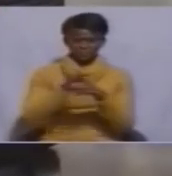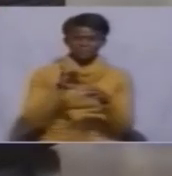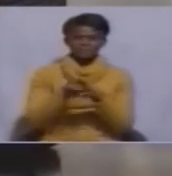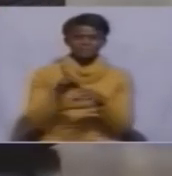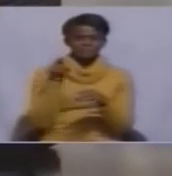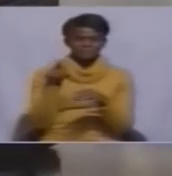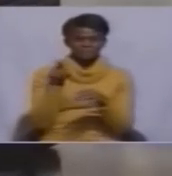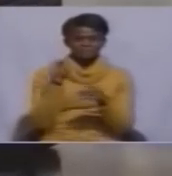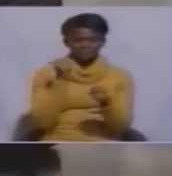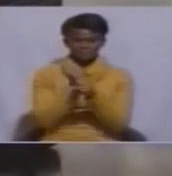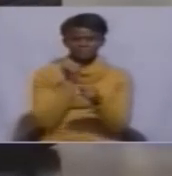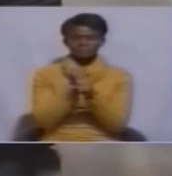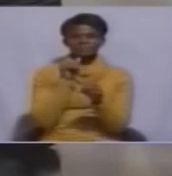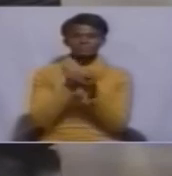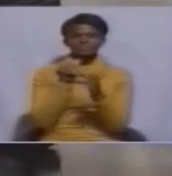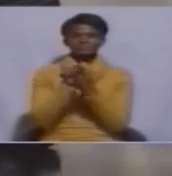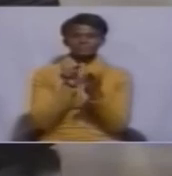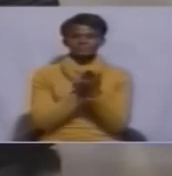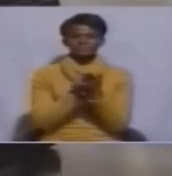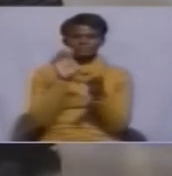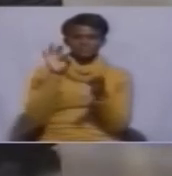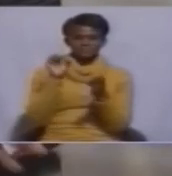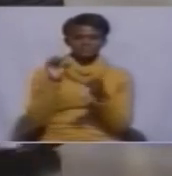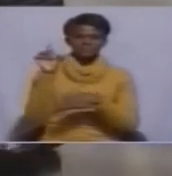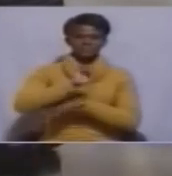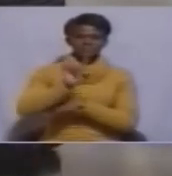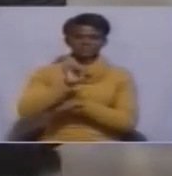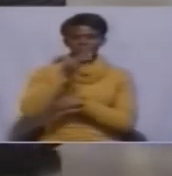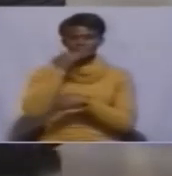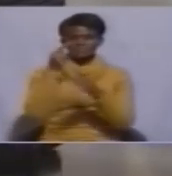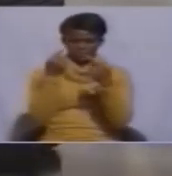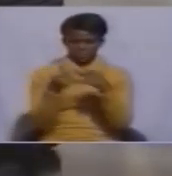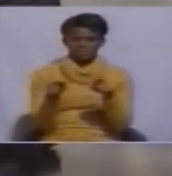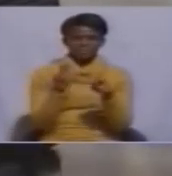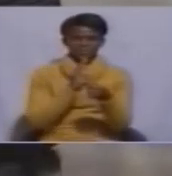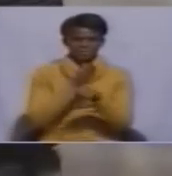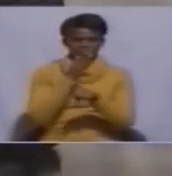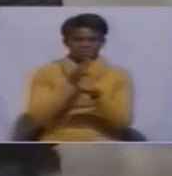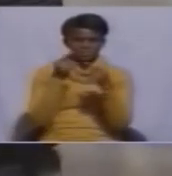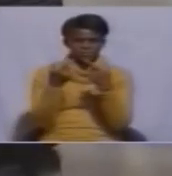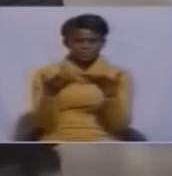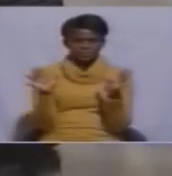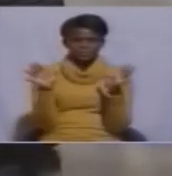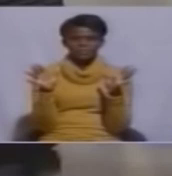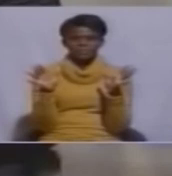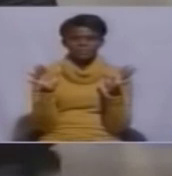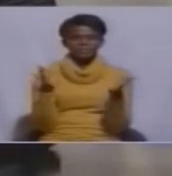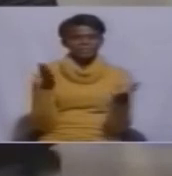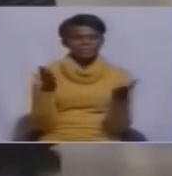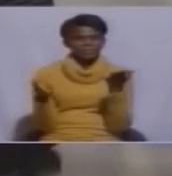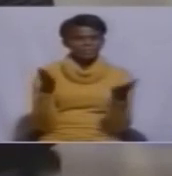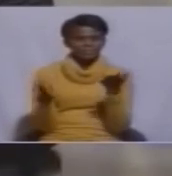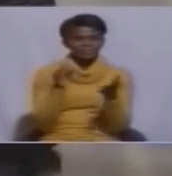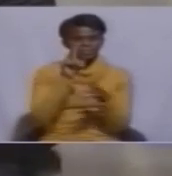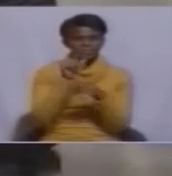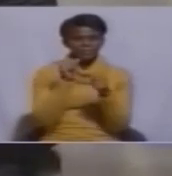is by operation of a law. By that 90 days, it has to happen. But after that, maybe 1